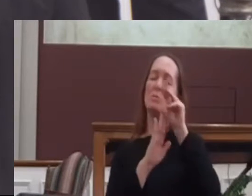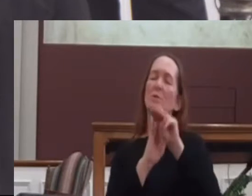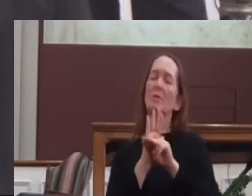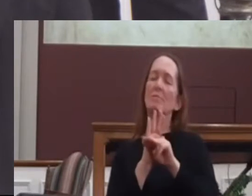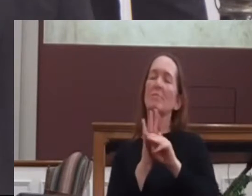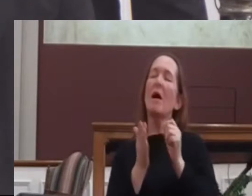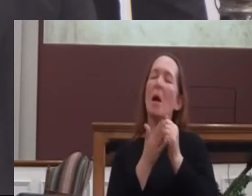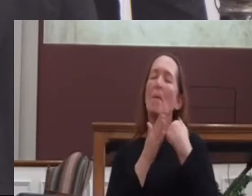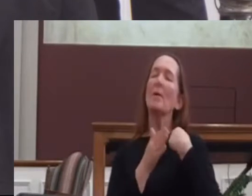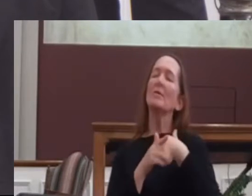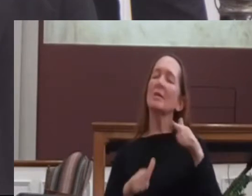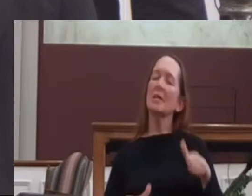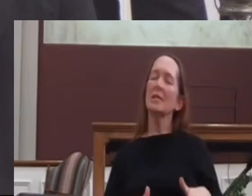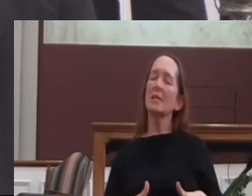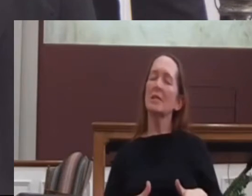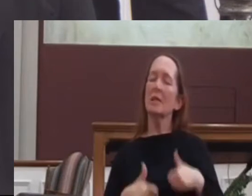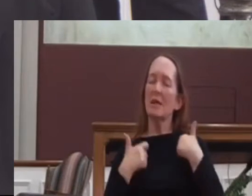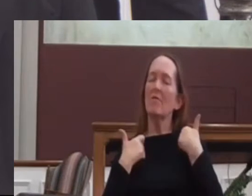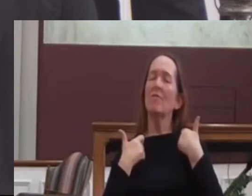appropriate judgment.